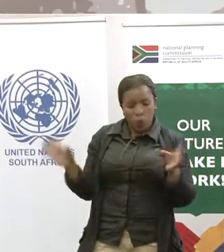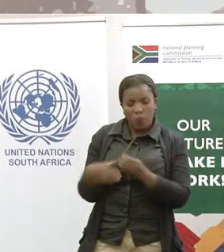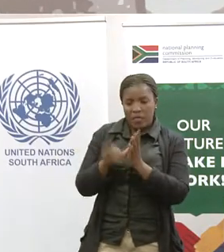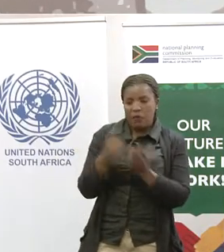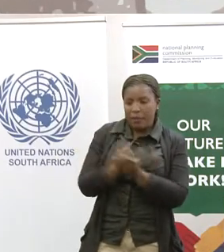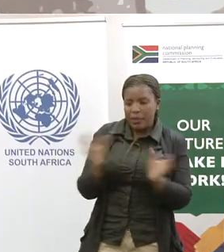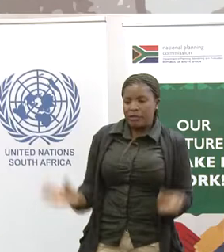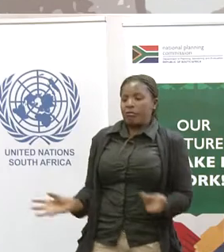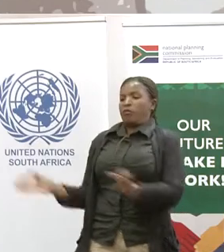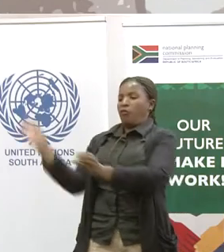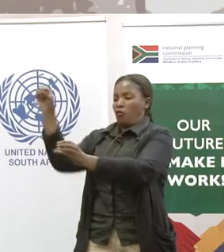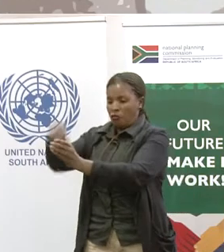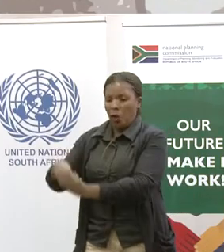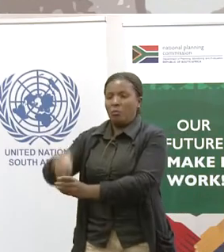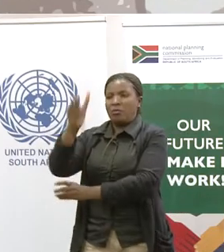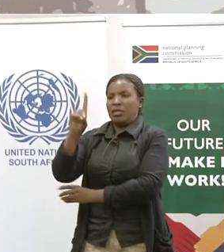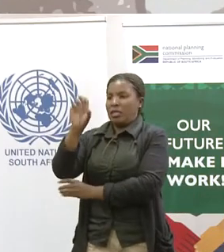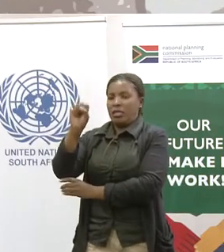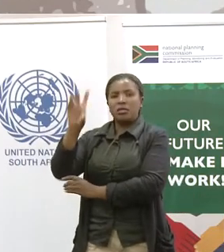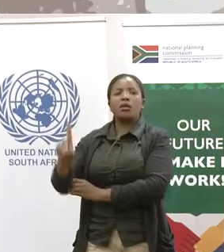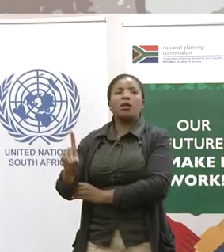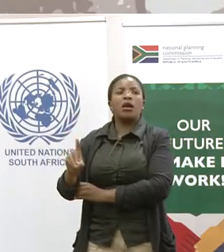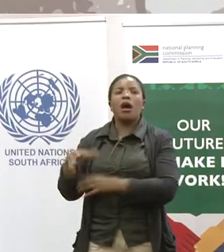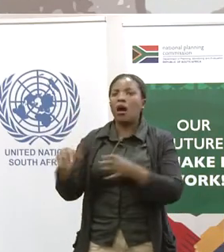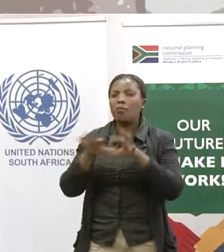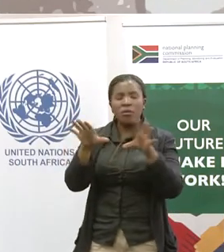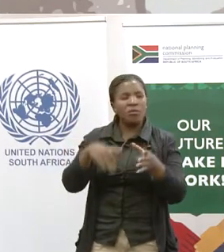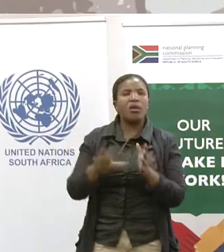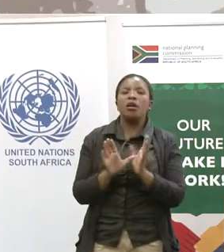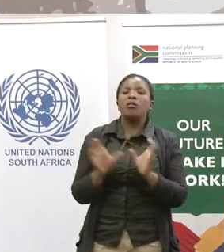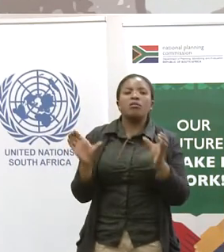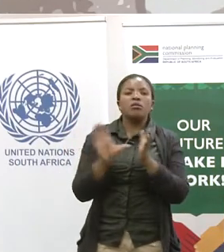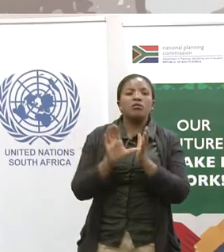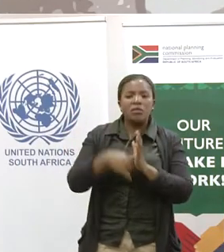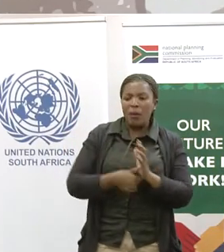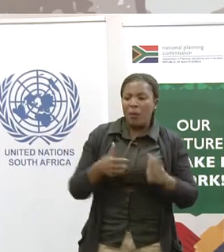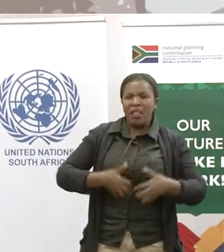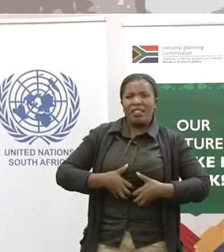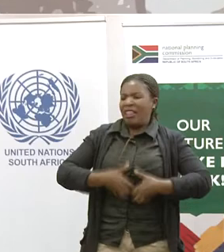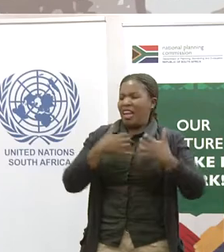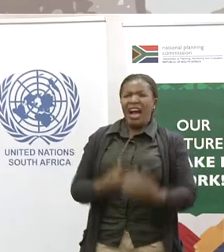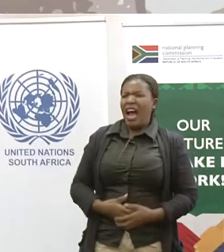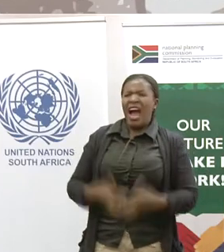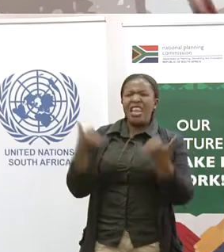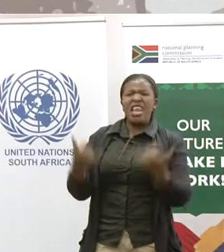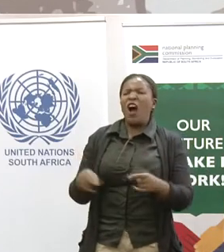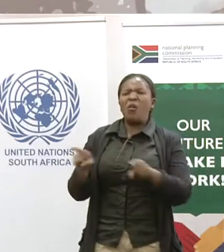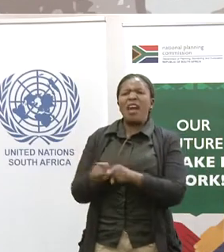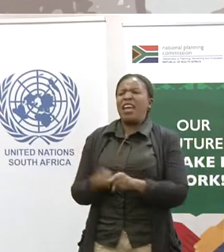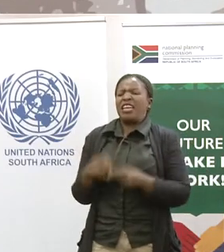off welfare cases. Hey, these people, and we all watched on, and everybody exercised their right. They did the street